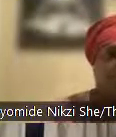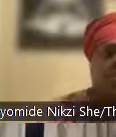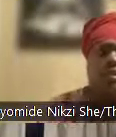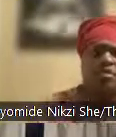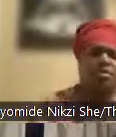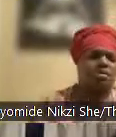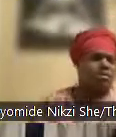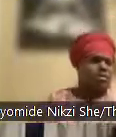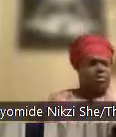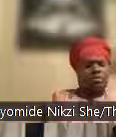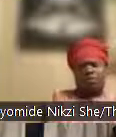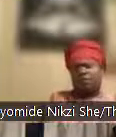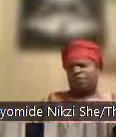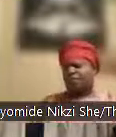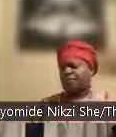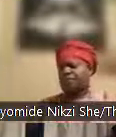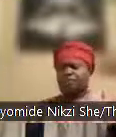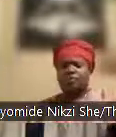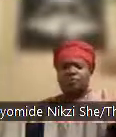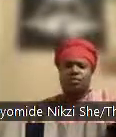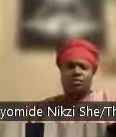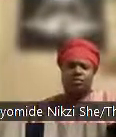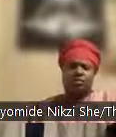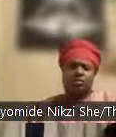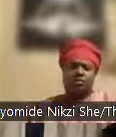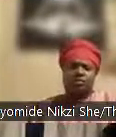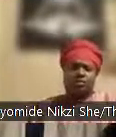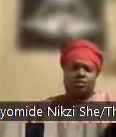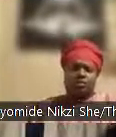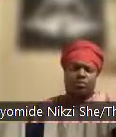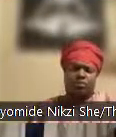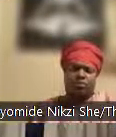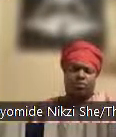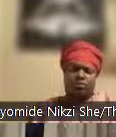go ahead. Please. Yeah, just emphasizing another do not.